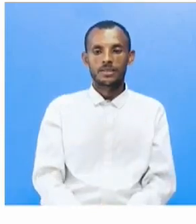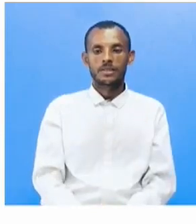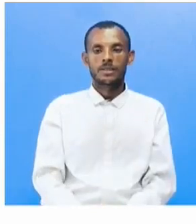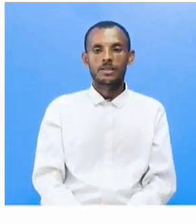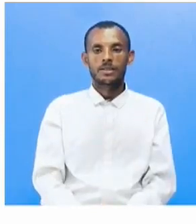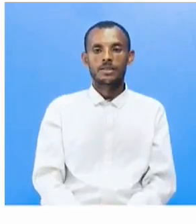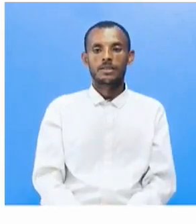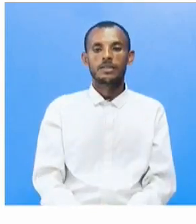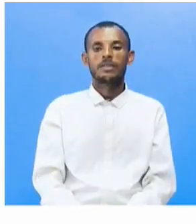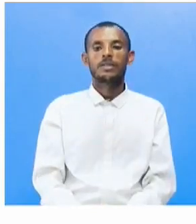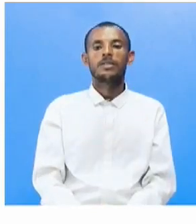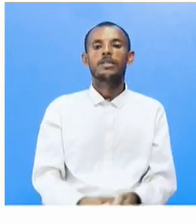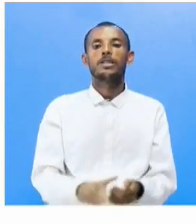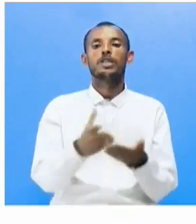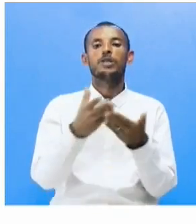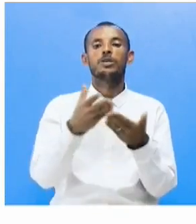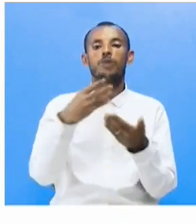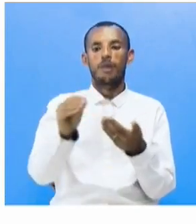an article is sold.